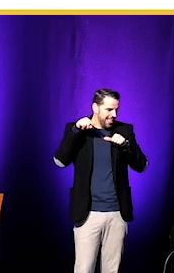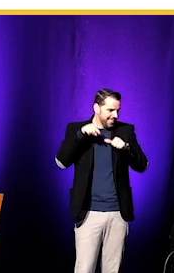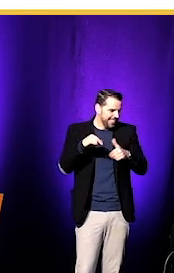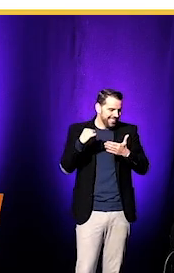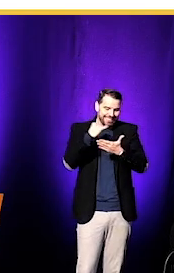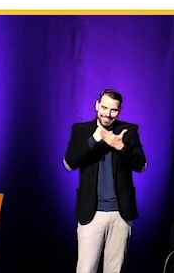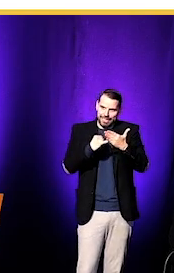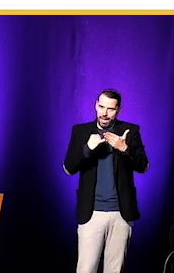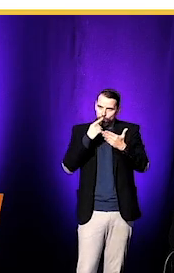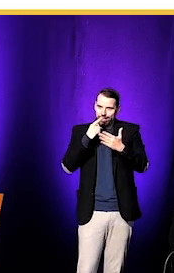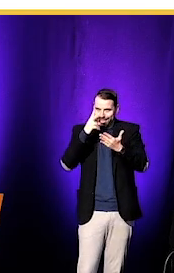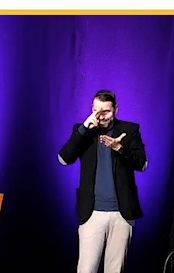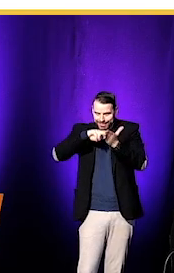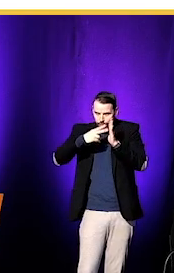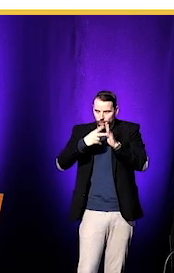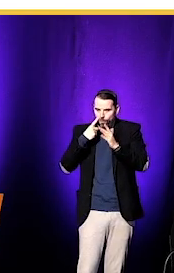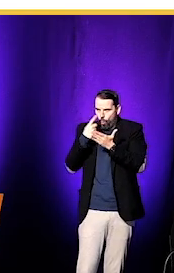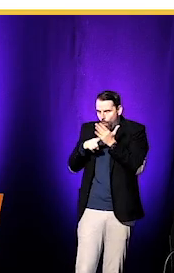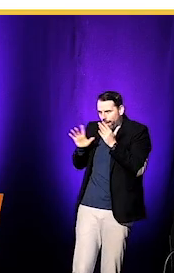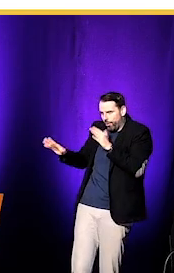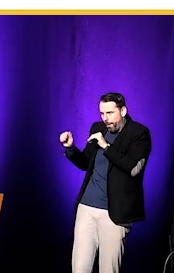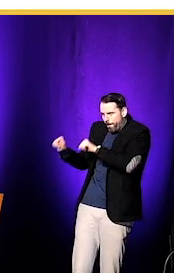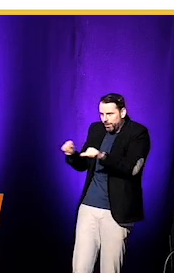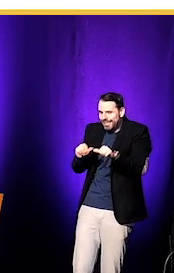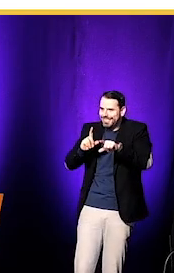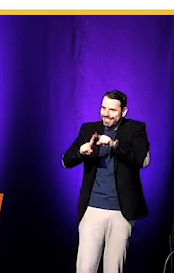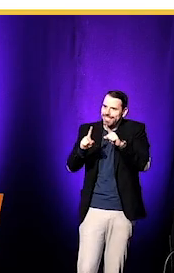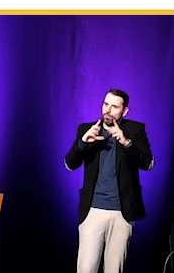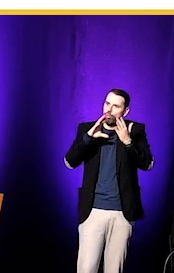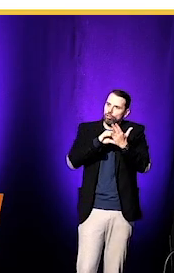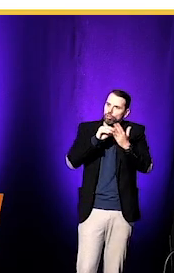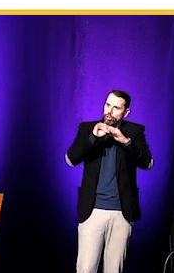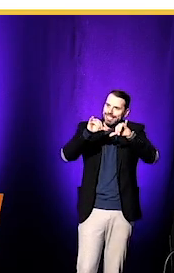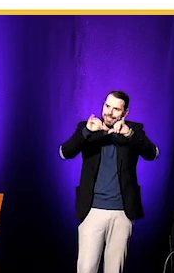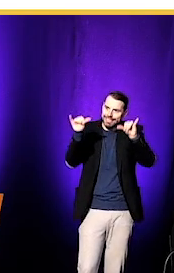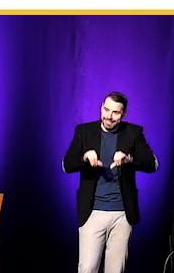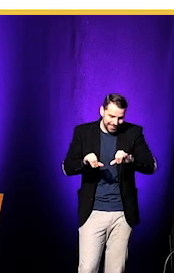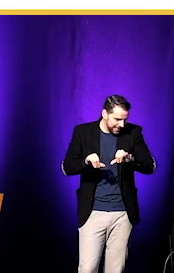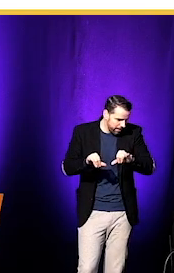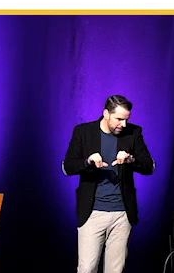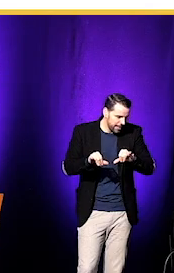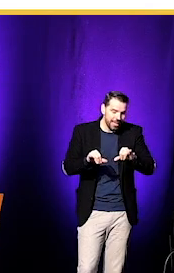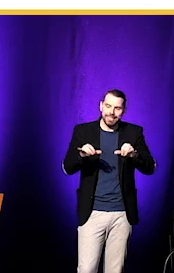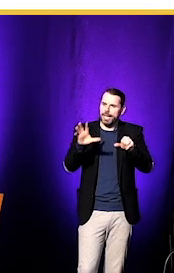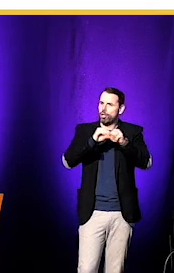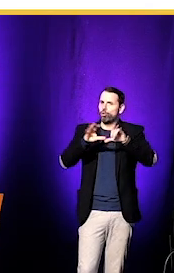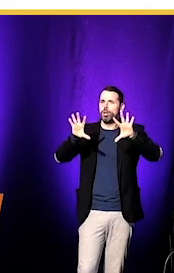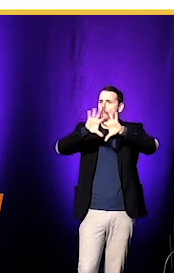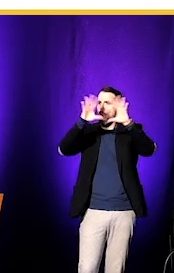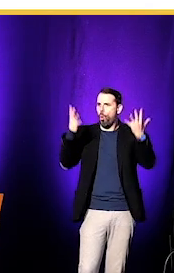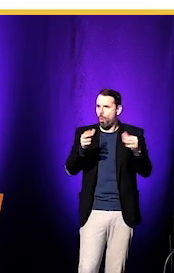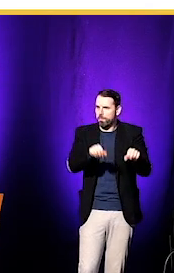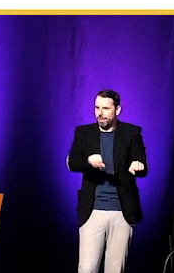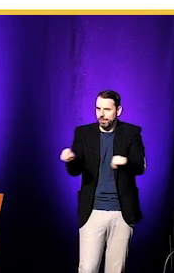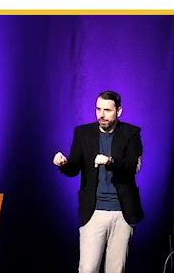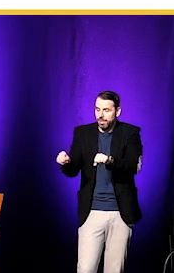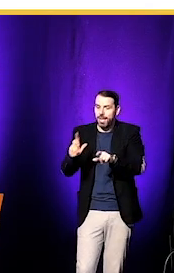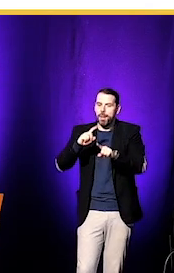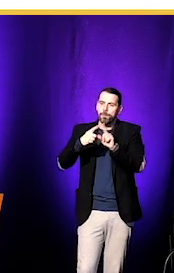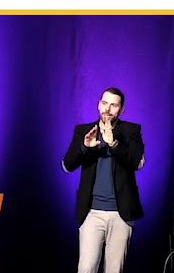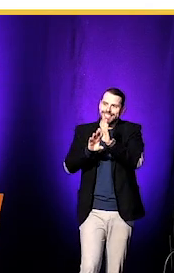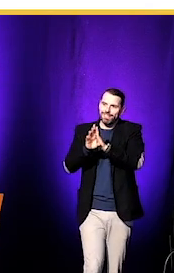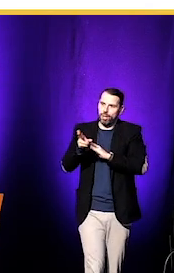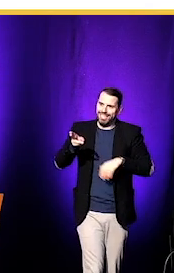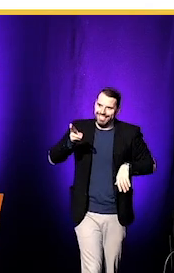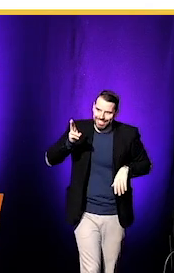educational possibilities, learning systems distinguished by a grammar of hope, possibility, and the development of historical actors